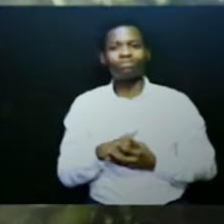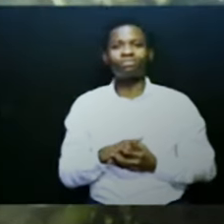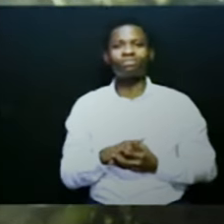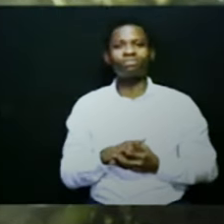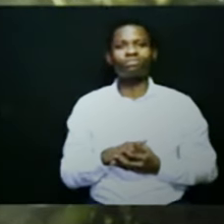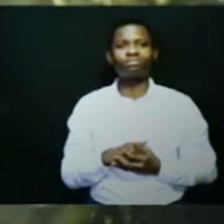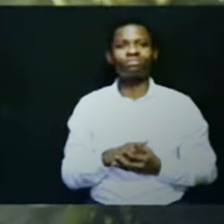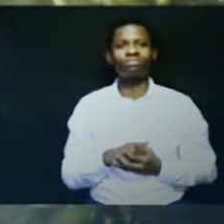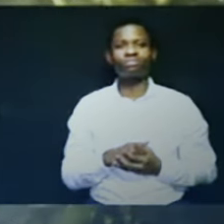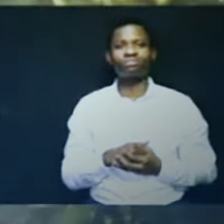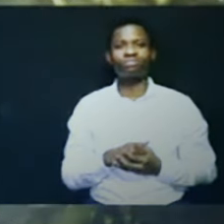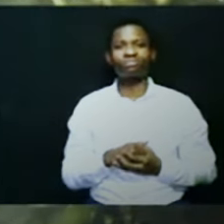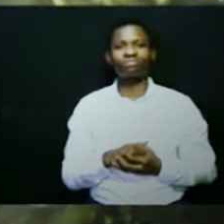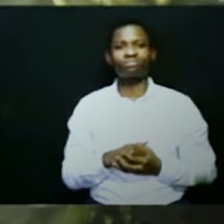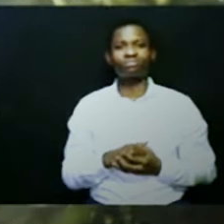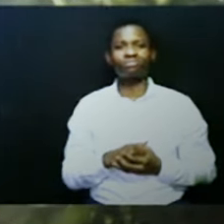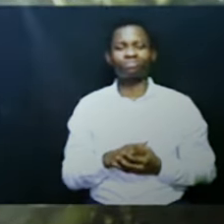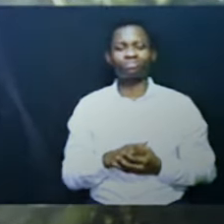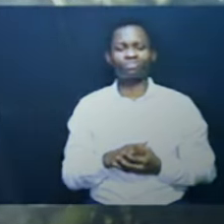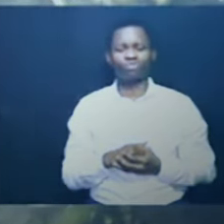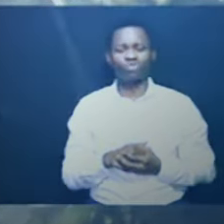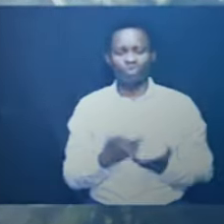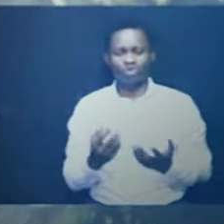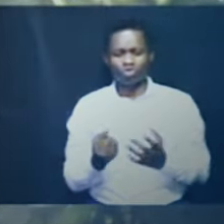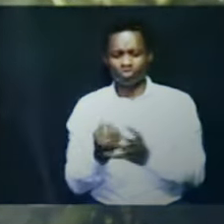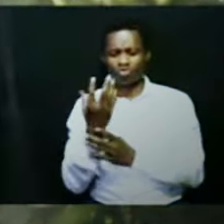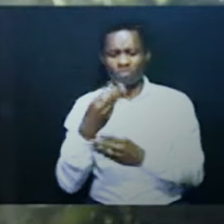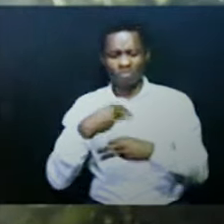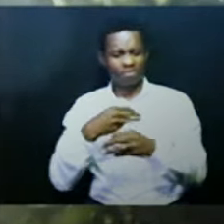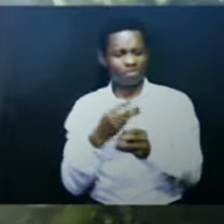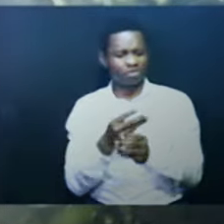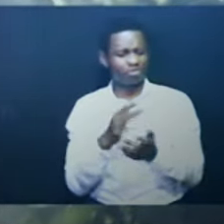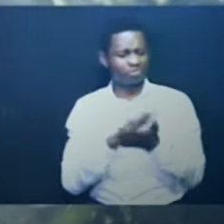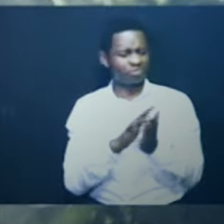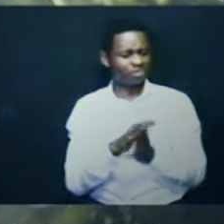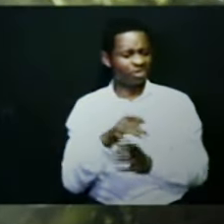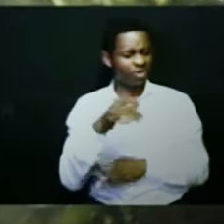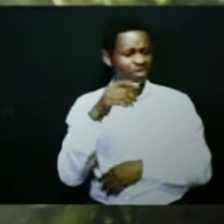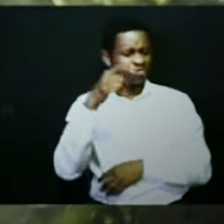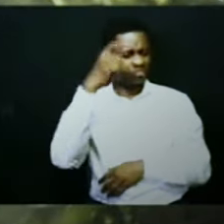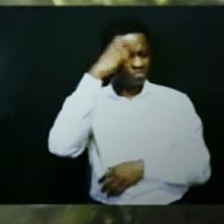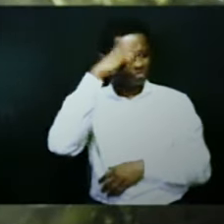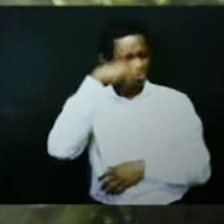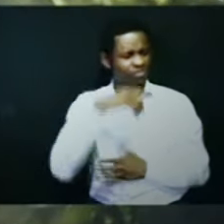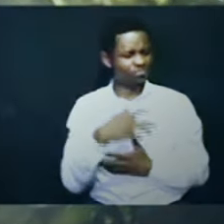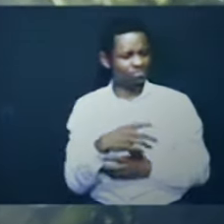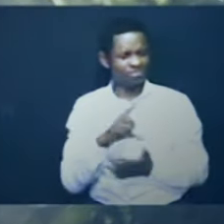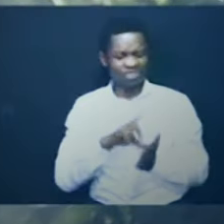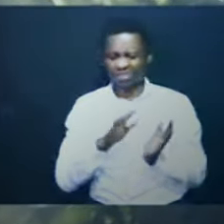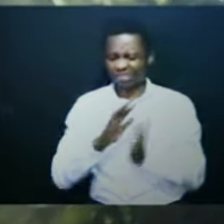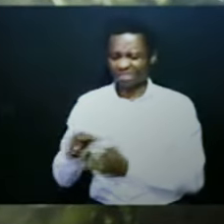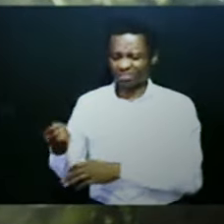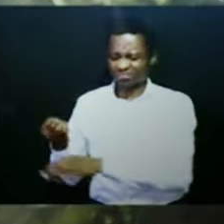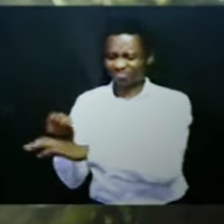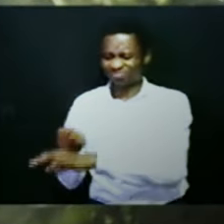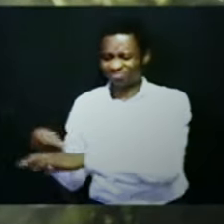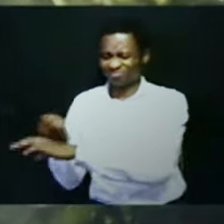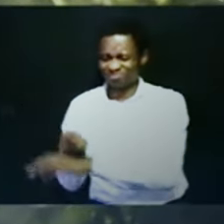So it makes you wise. So now you leave beggarly things and feeble things